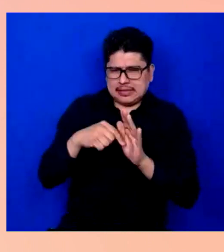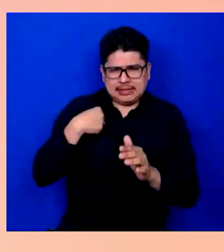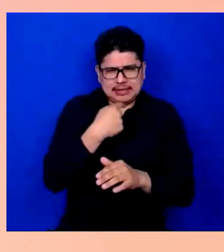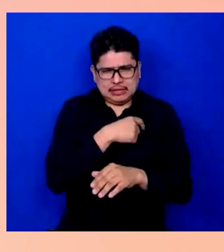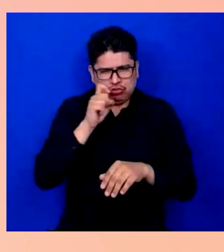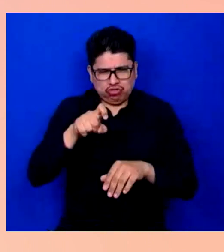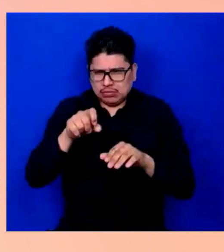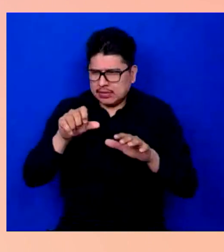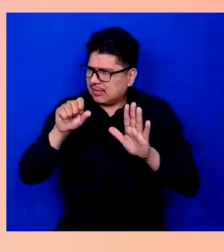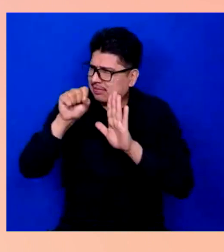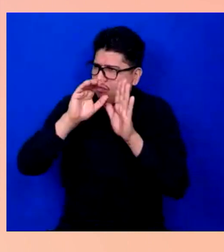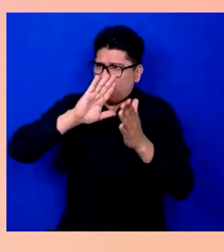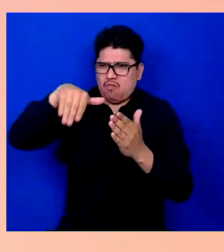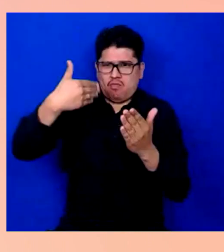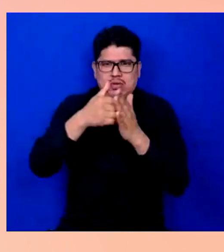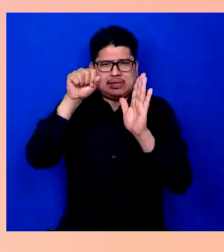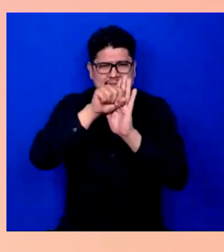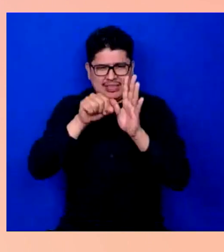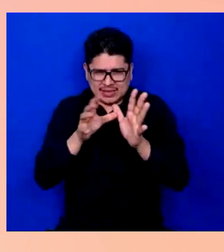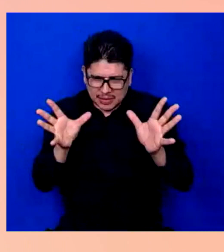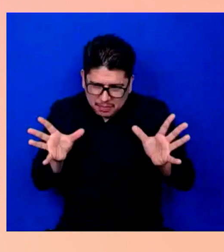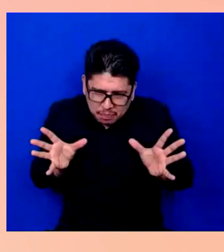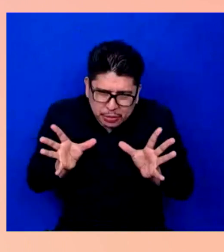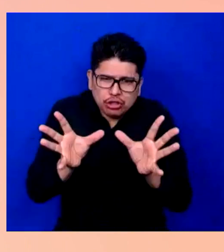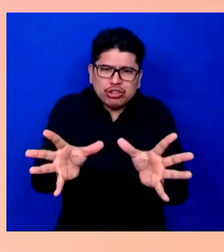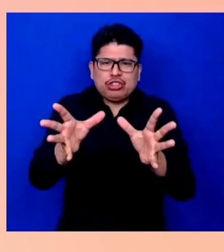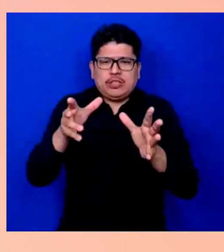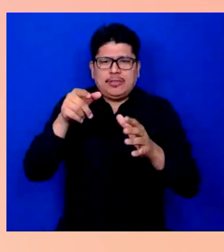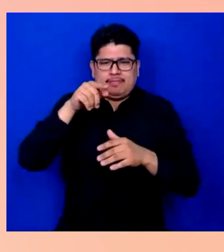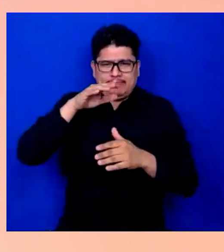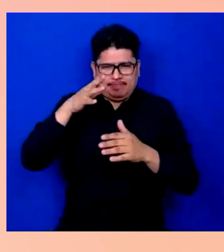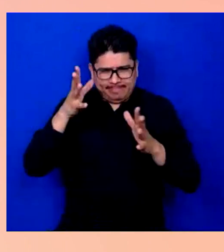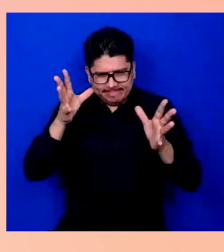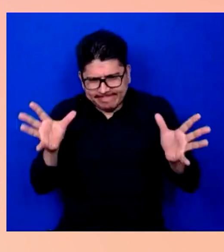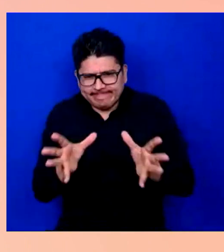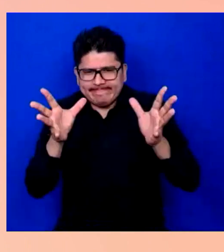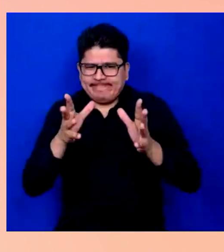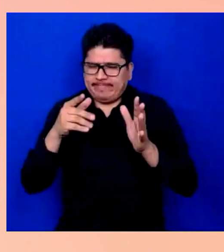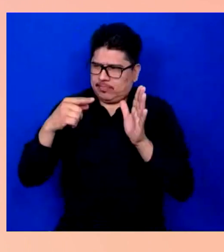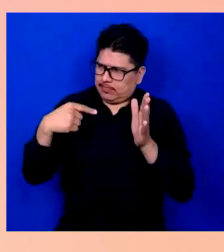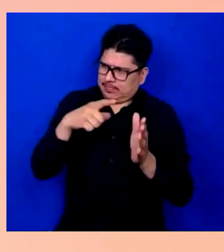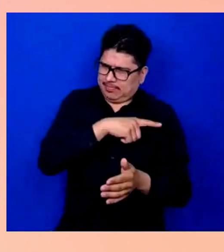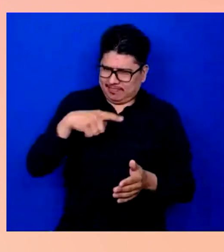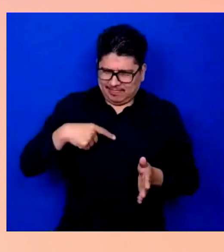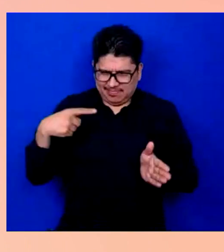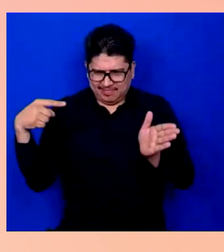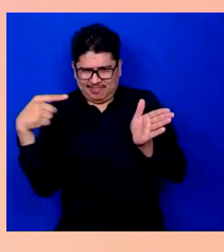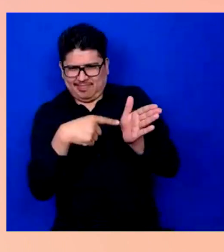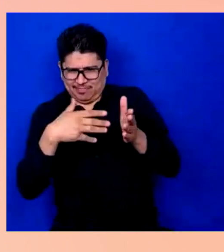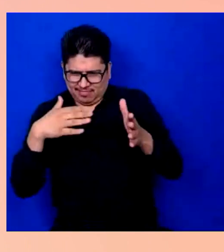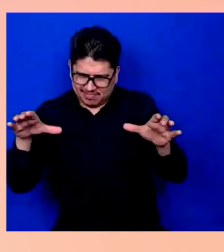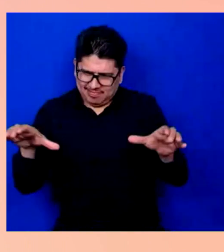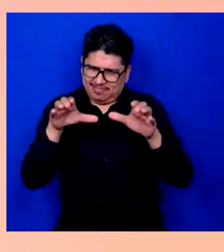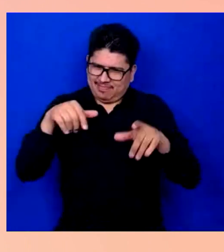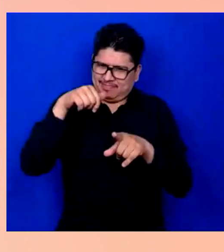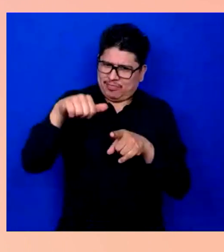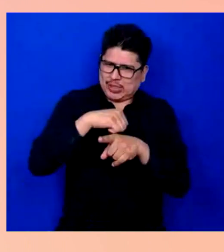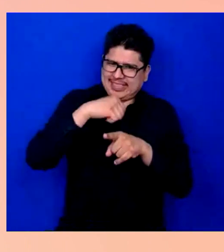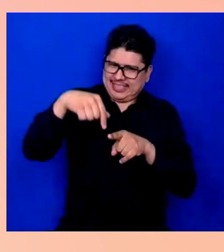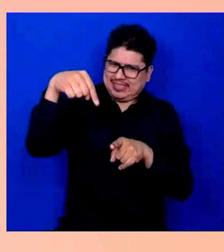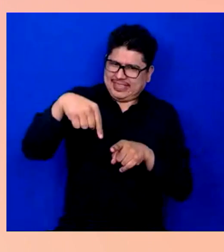to see states introduce this legislation and this practice now. There's a push here in Georgia right now among advocates to get this